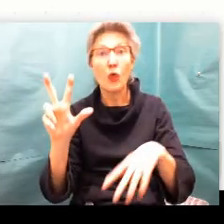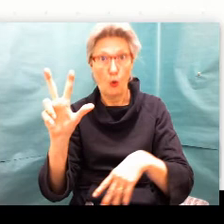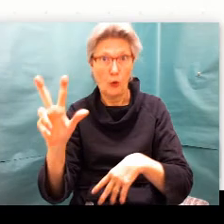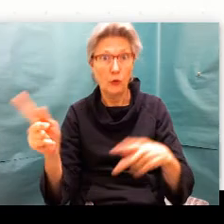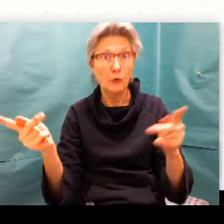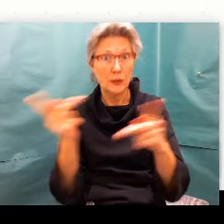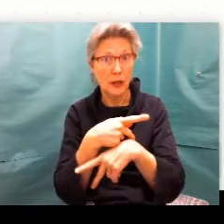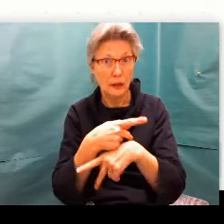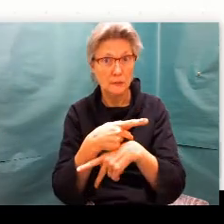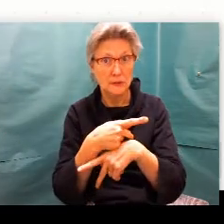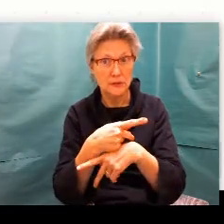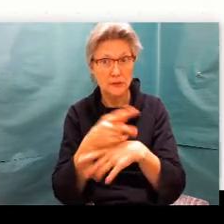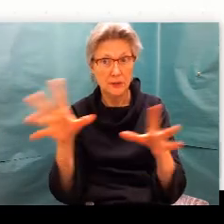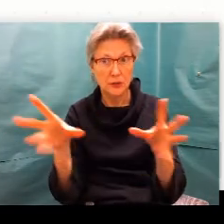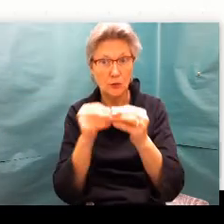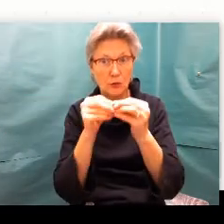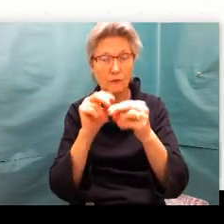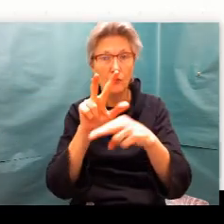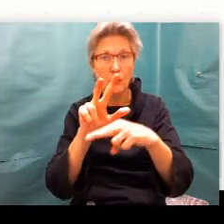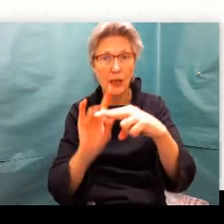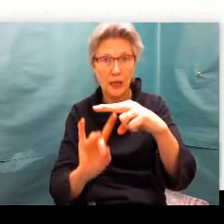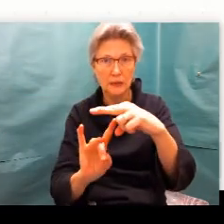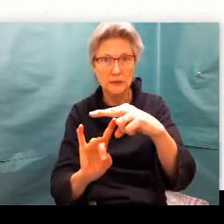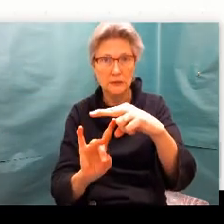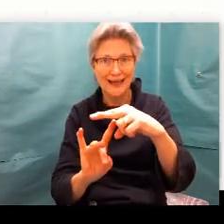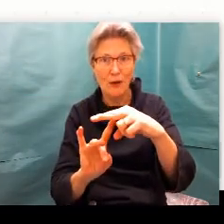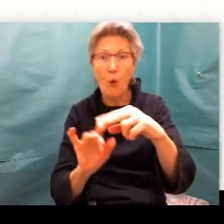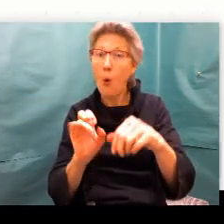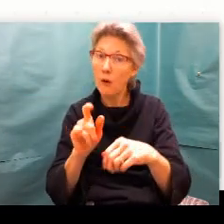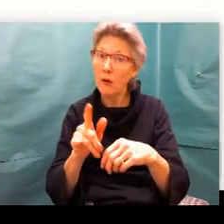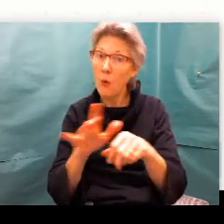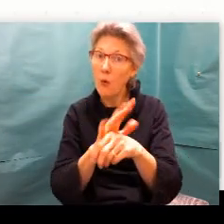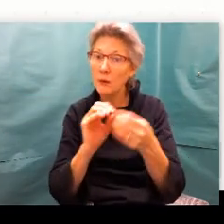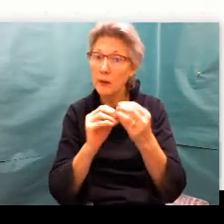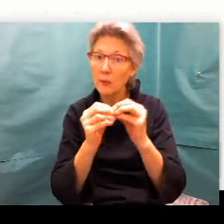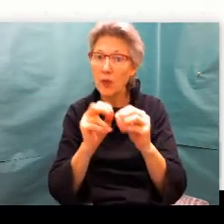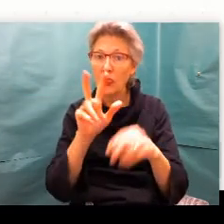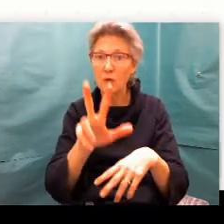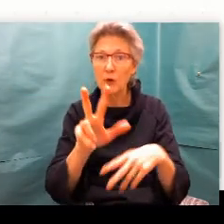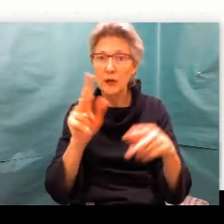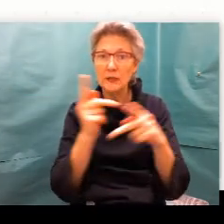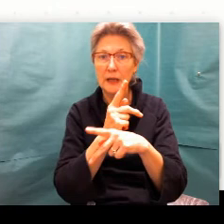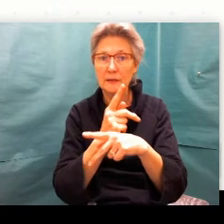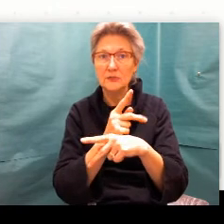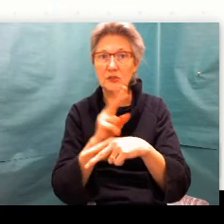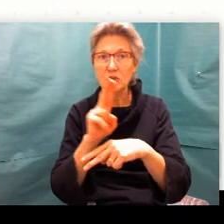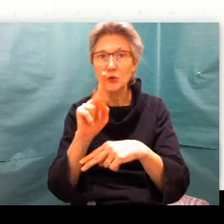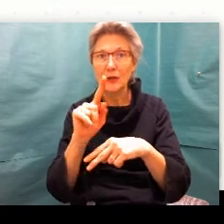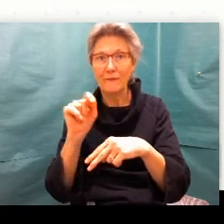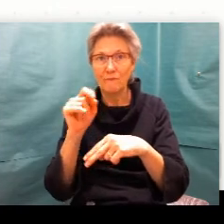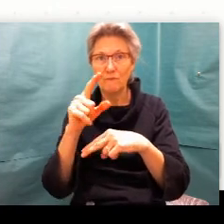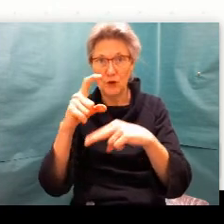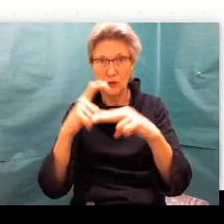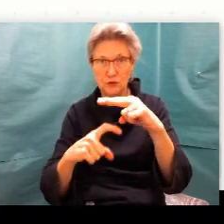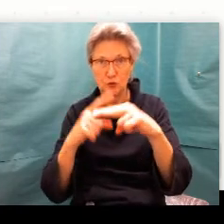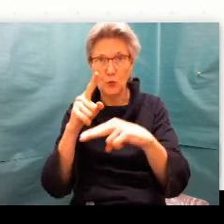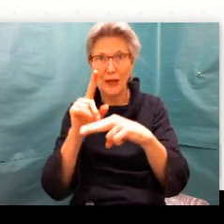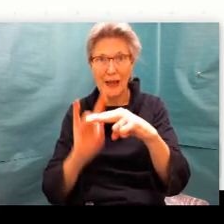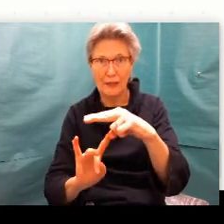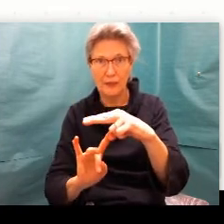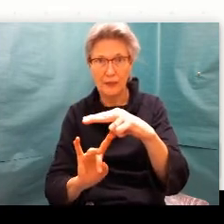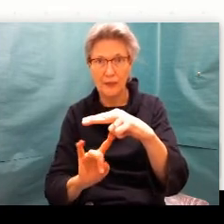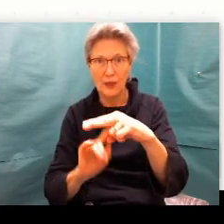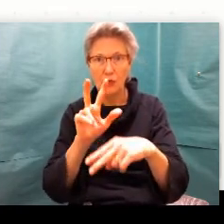I also could have written it as a whole number multiplied by a unit fraction to